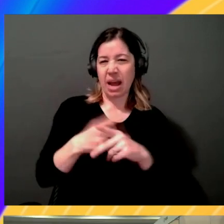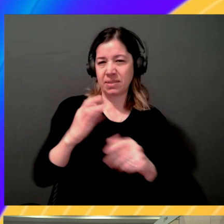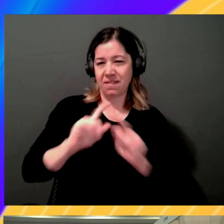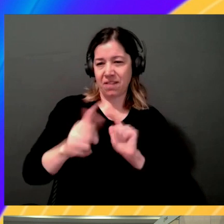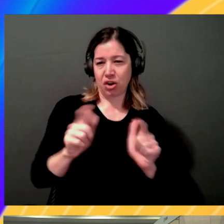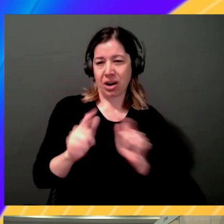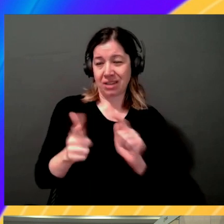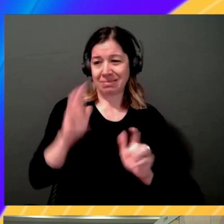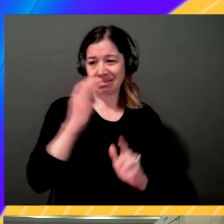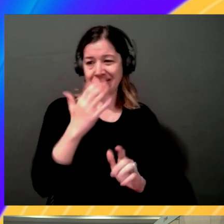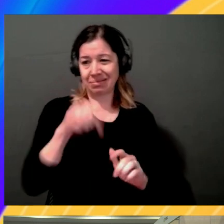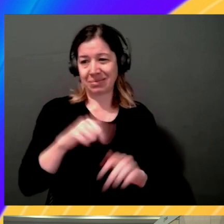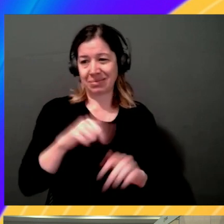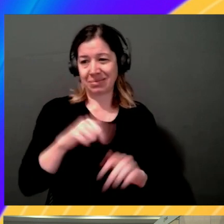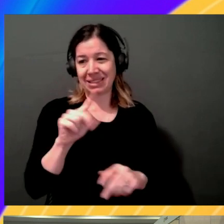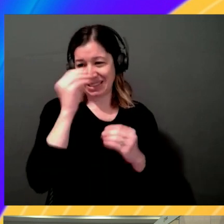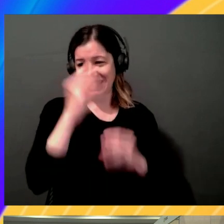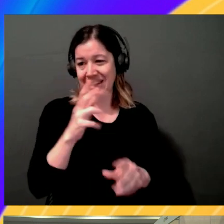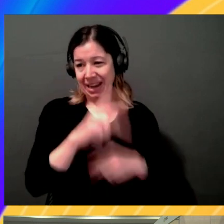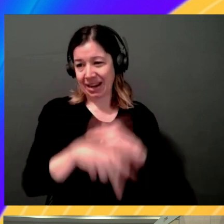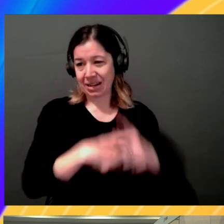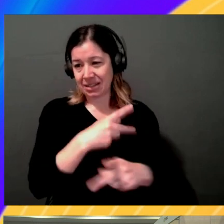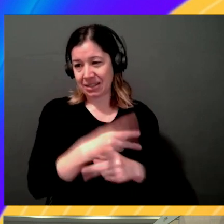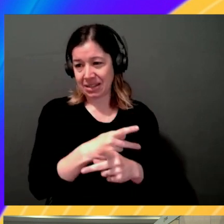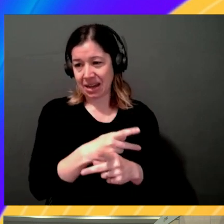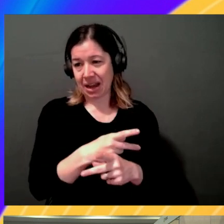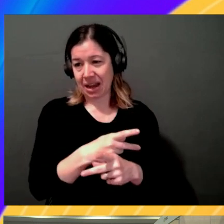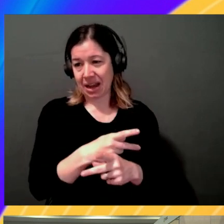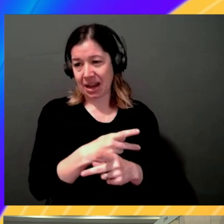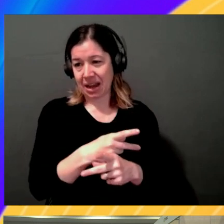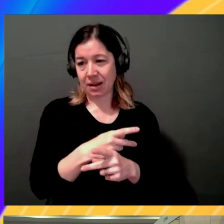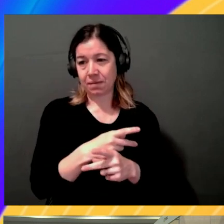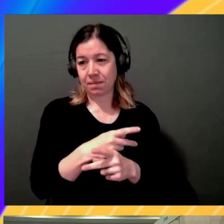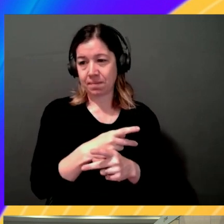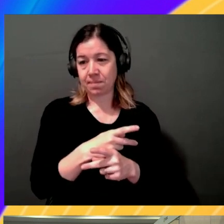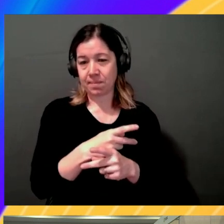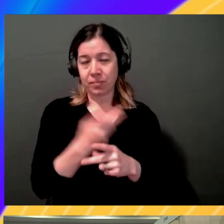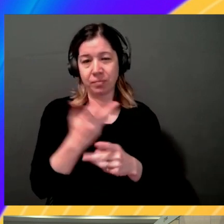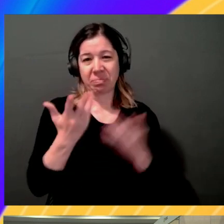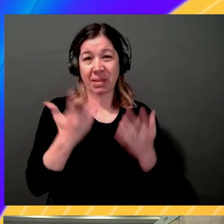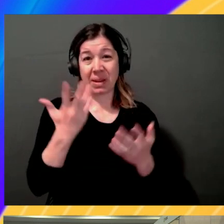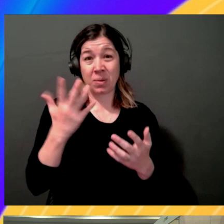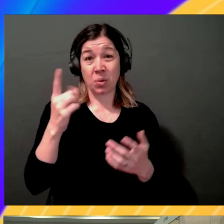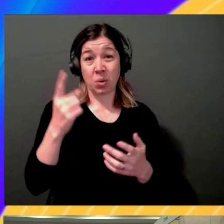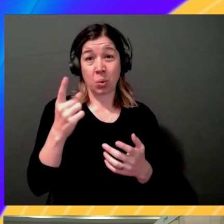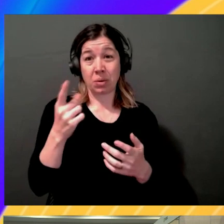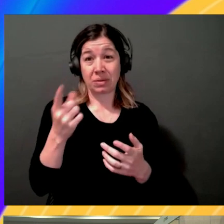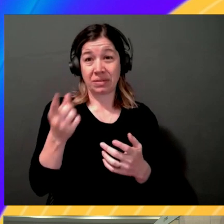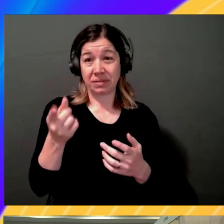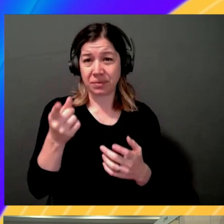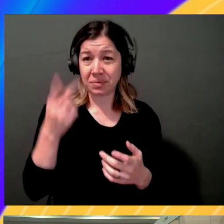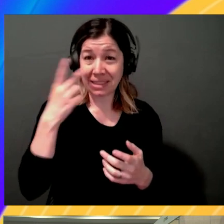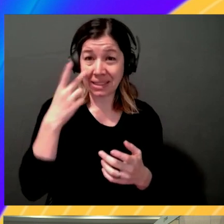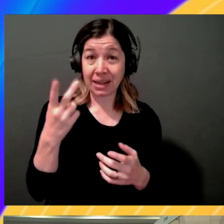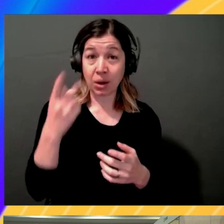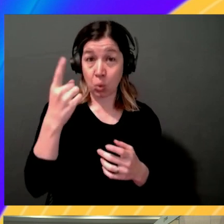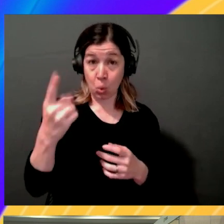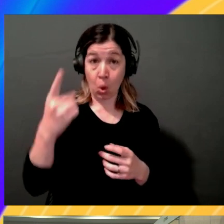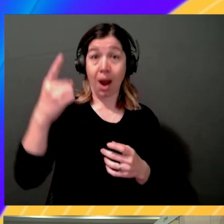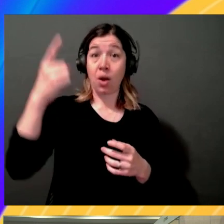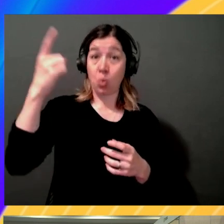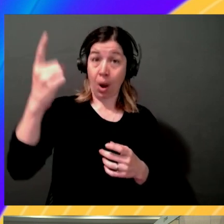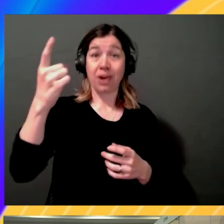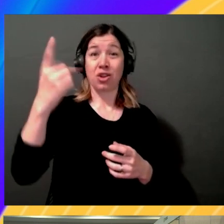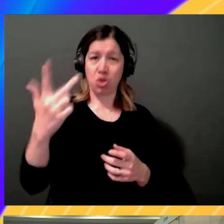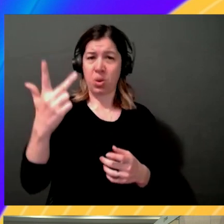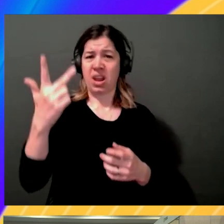or the event types are one hot encoded. I'm sorry? They're probably one hot encoded. So looking at the event type, you see 1, 3, 4, 3. I don't know what that means, but you probably have